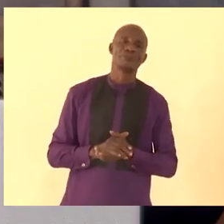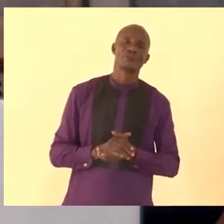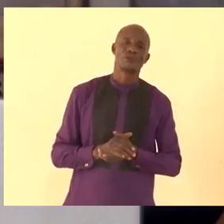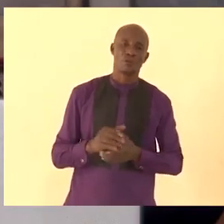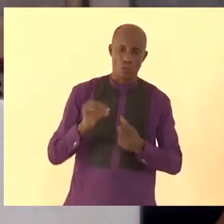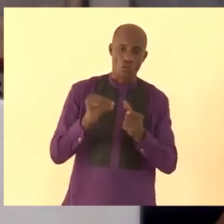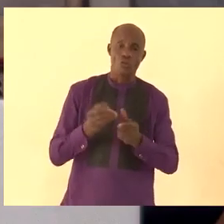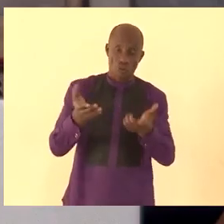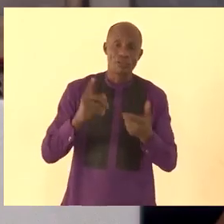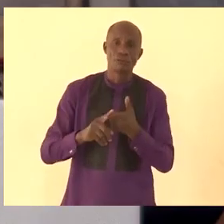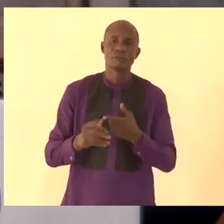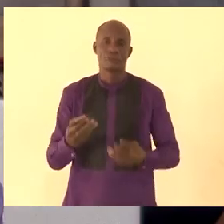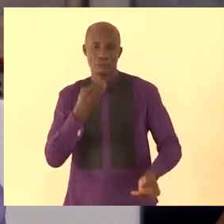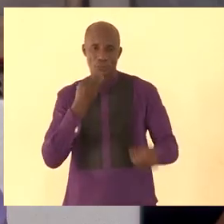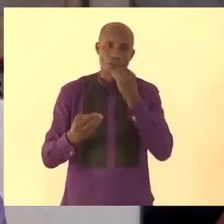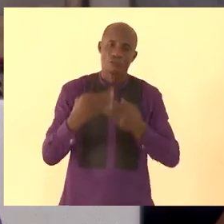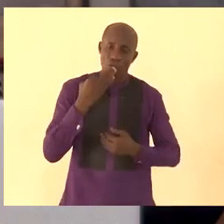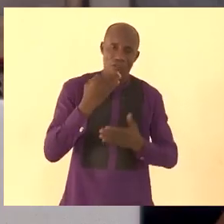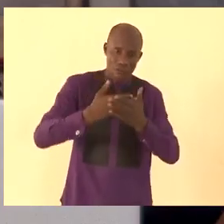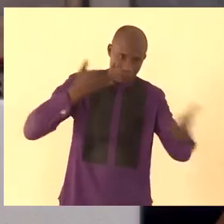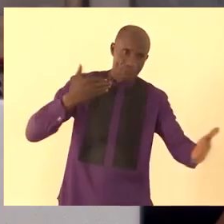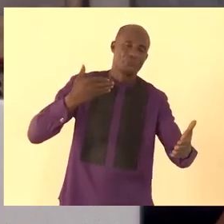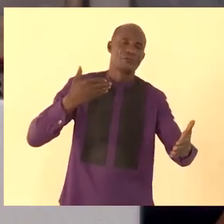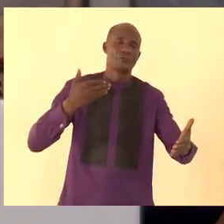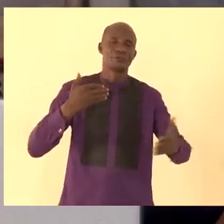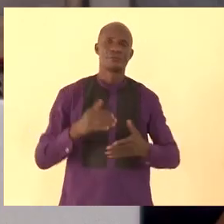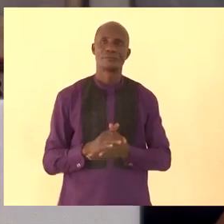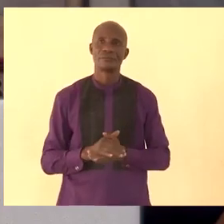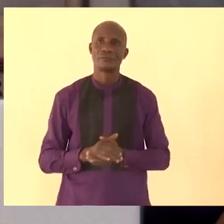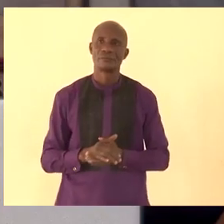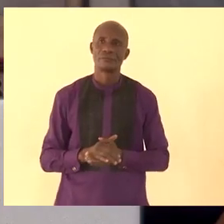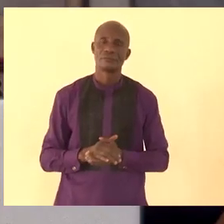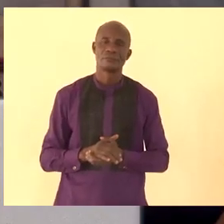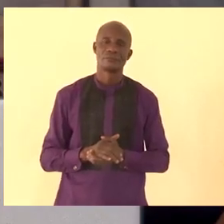Or you want to eat food first before the dessert?